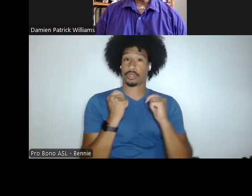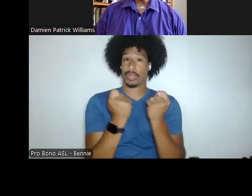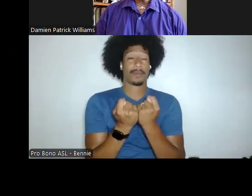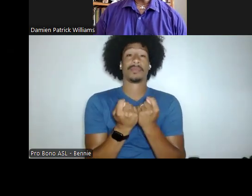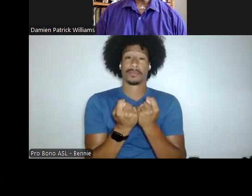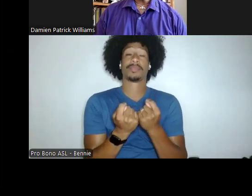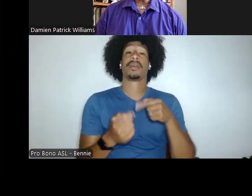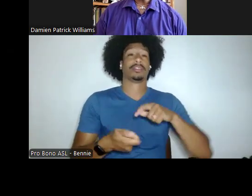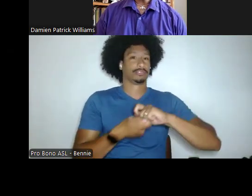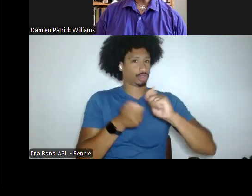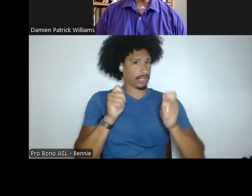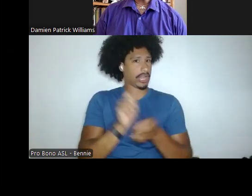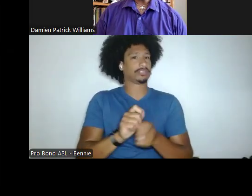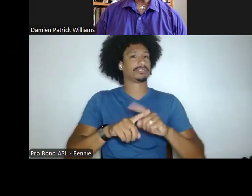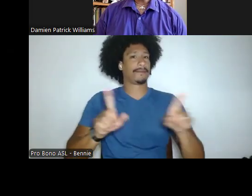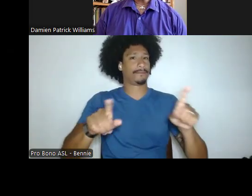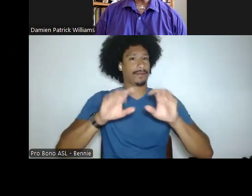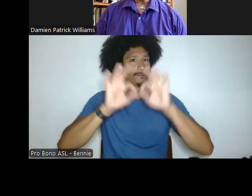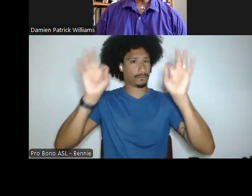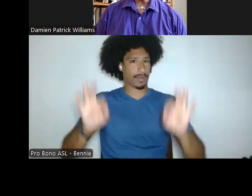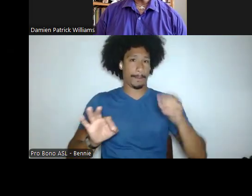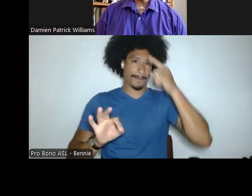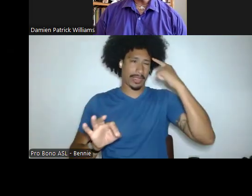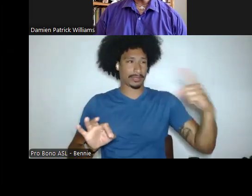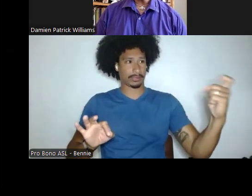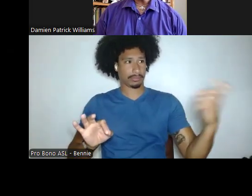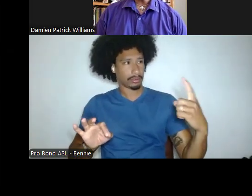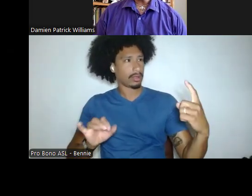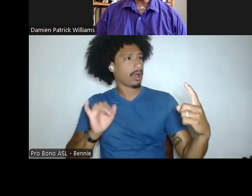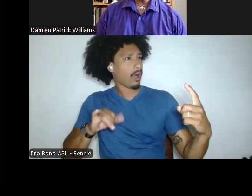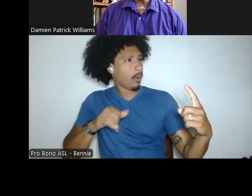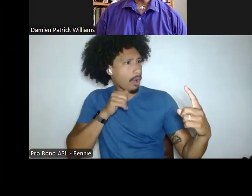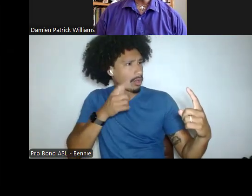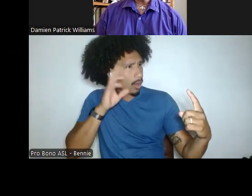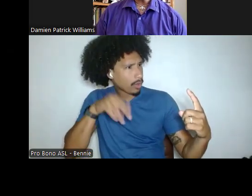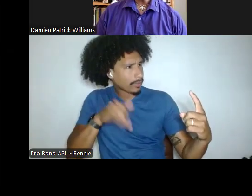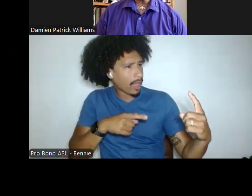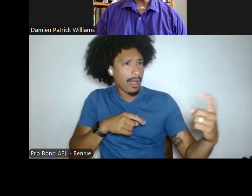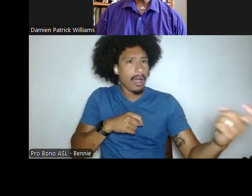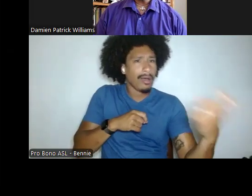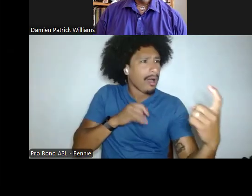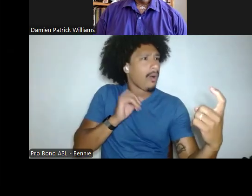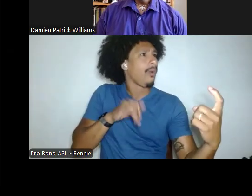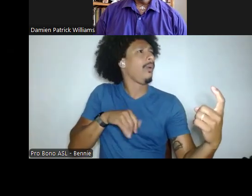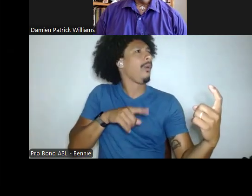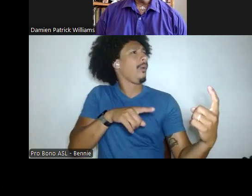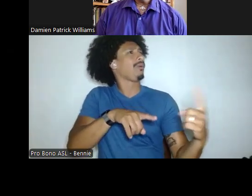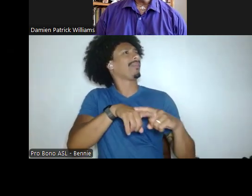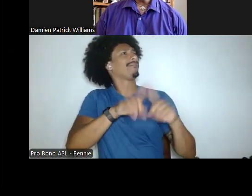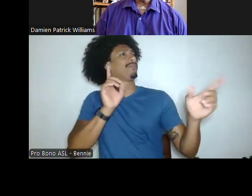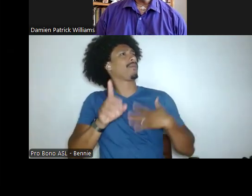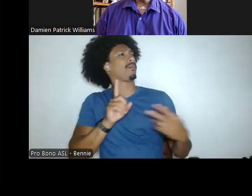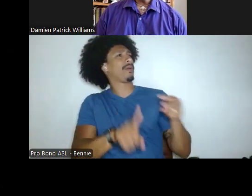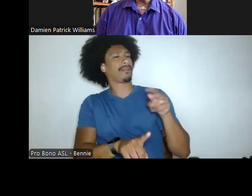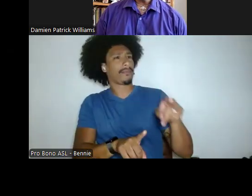number of things because the questions that were asked opened up ideas and possibilities for what the researchers were building in